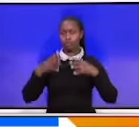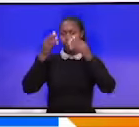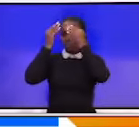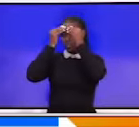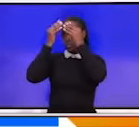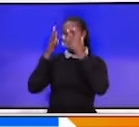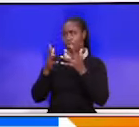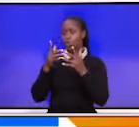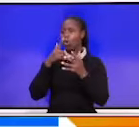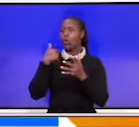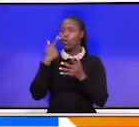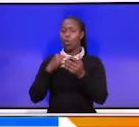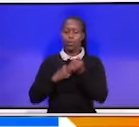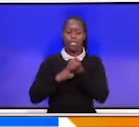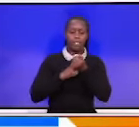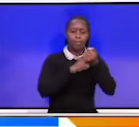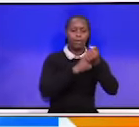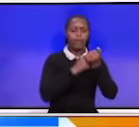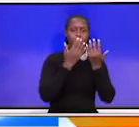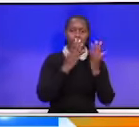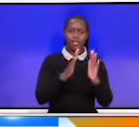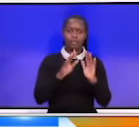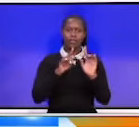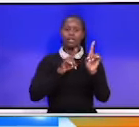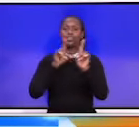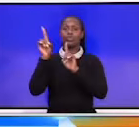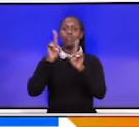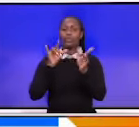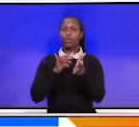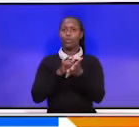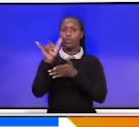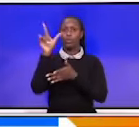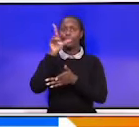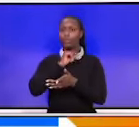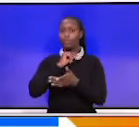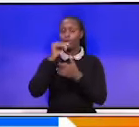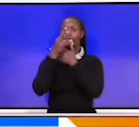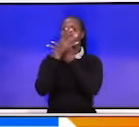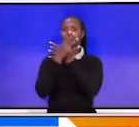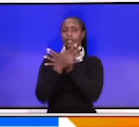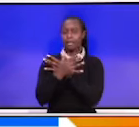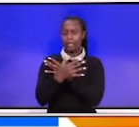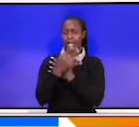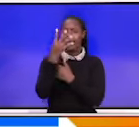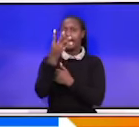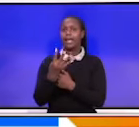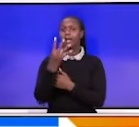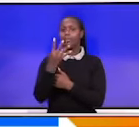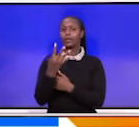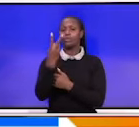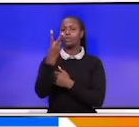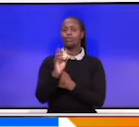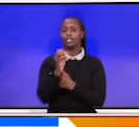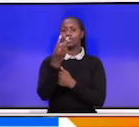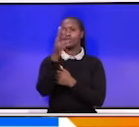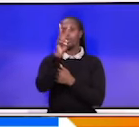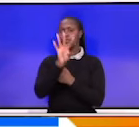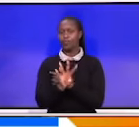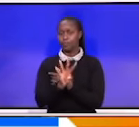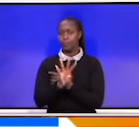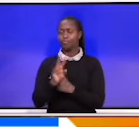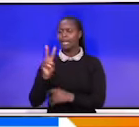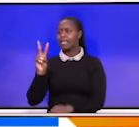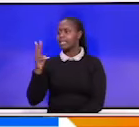we supported, have already traveled to Germany in April 2024. And the second cohort of